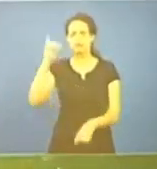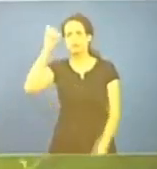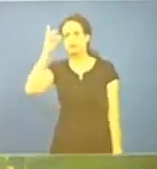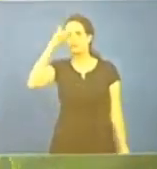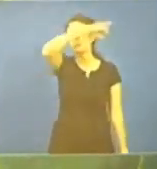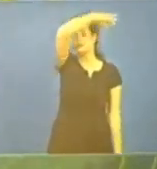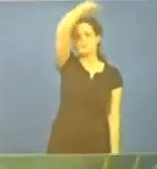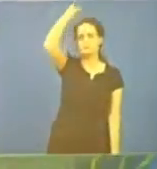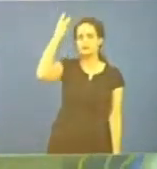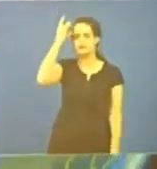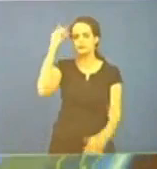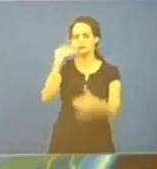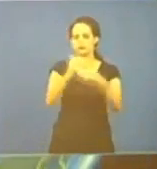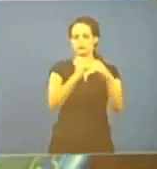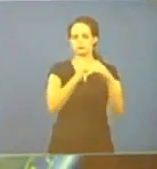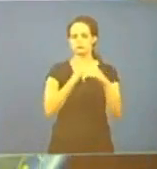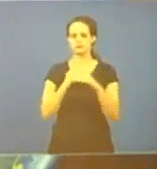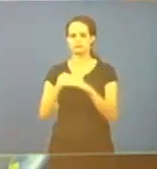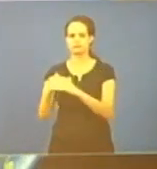one accord.